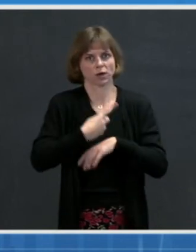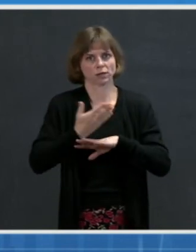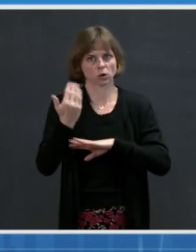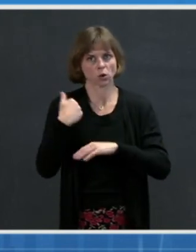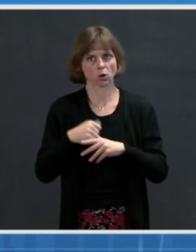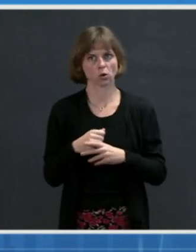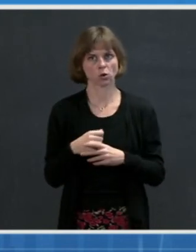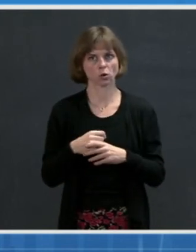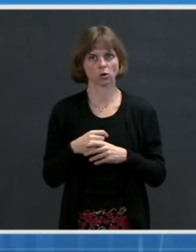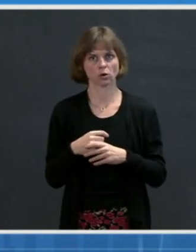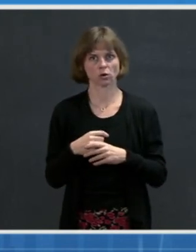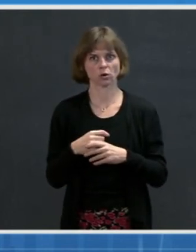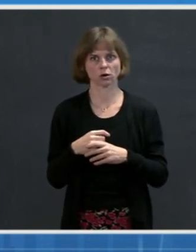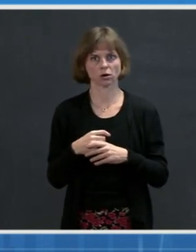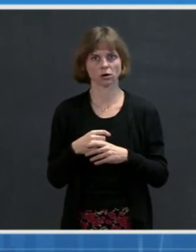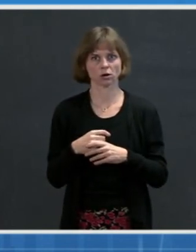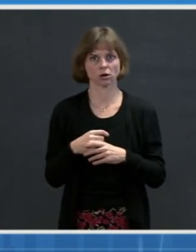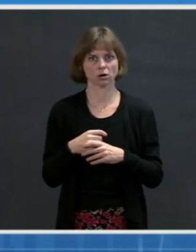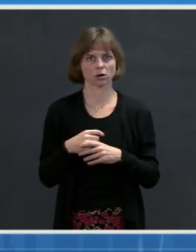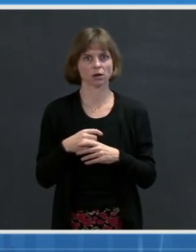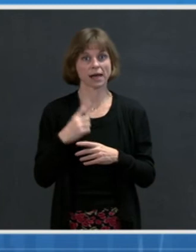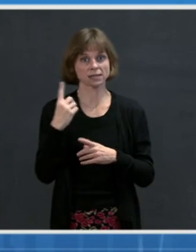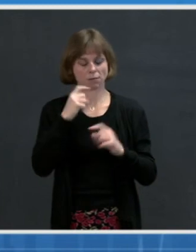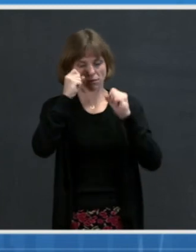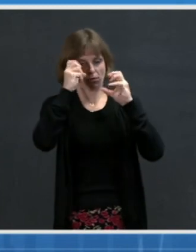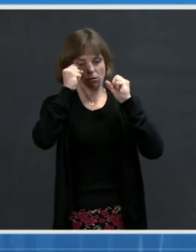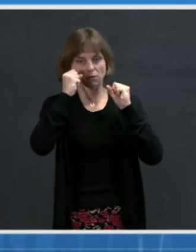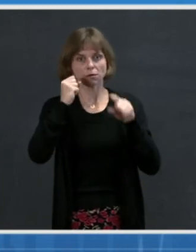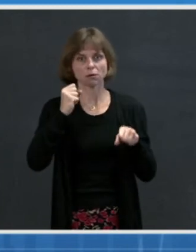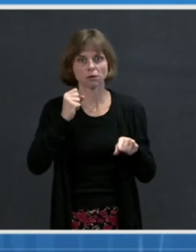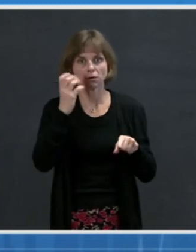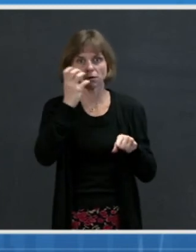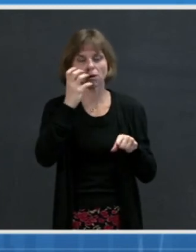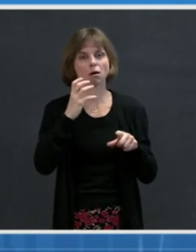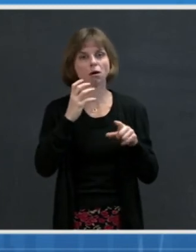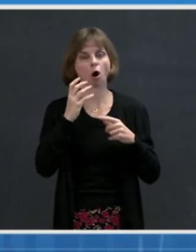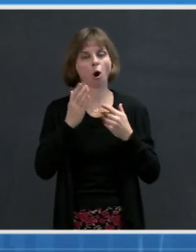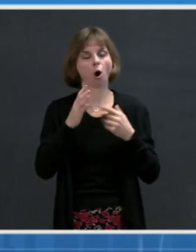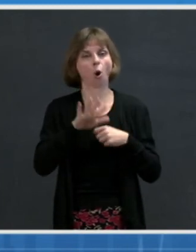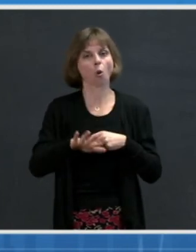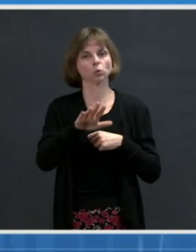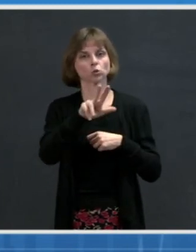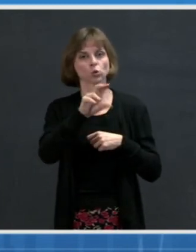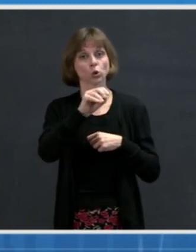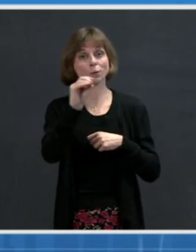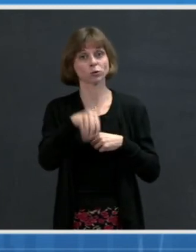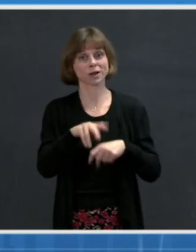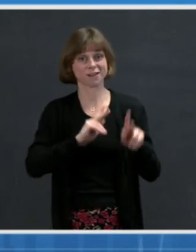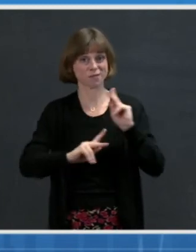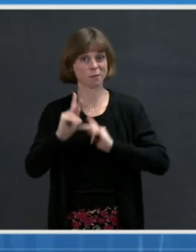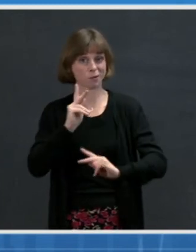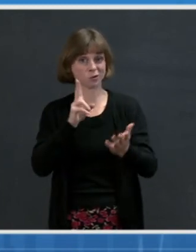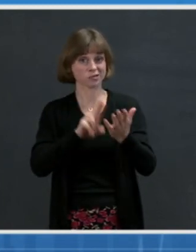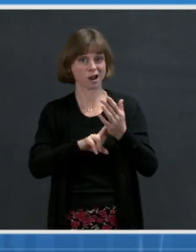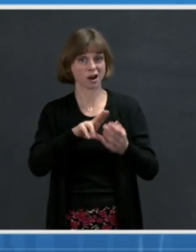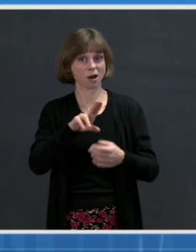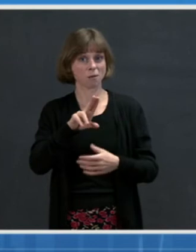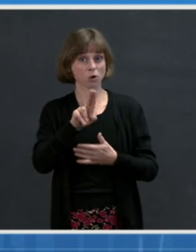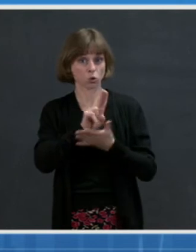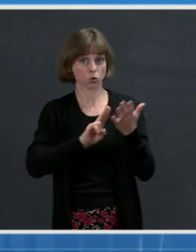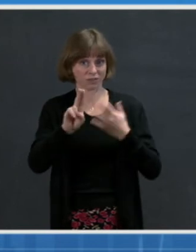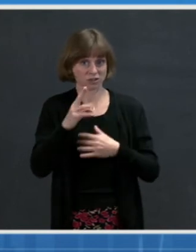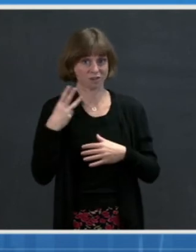really now something alarming, that approximately 30% of the patients who were enrolled at the University of